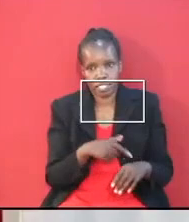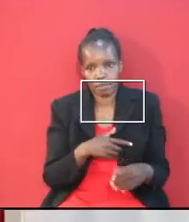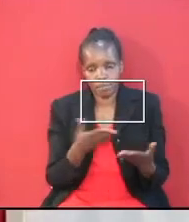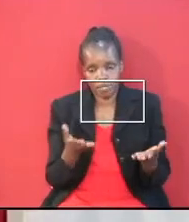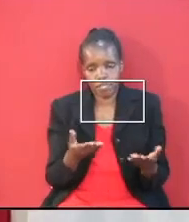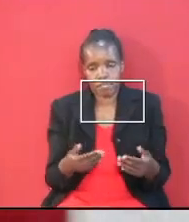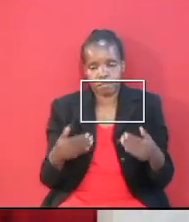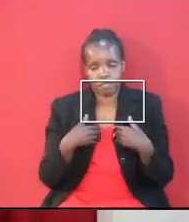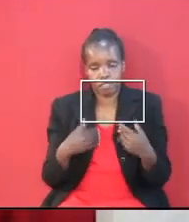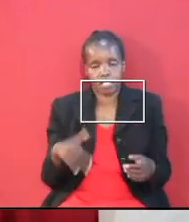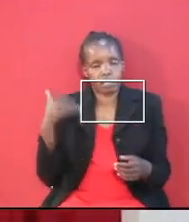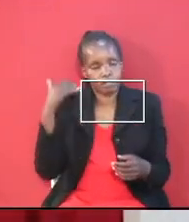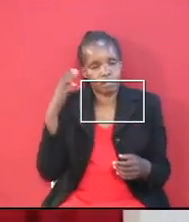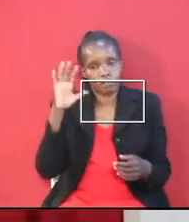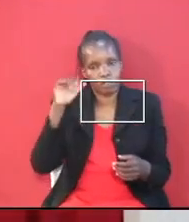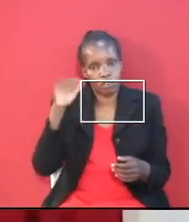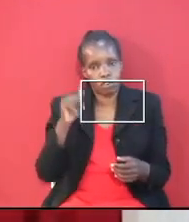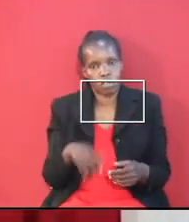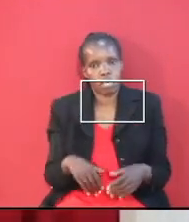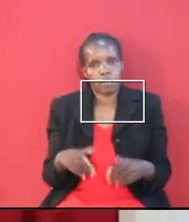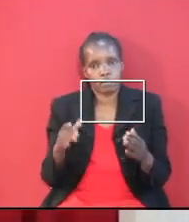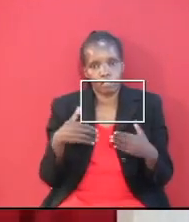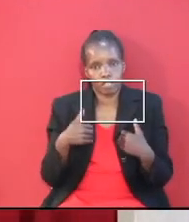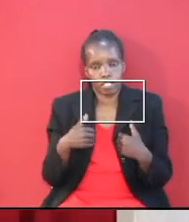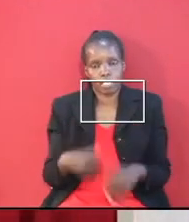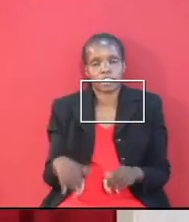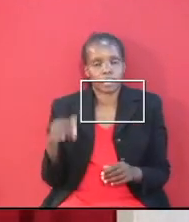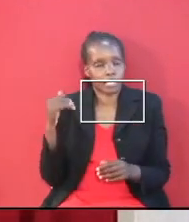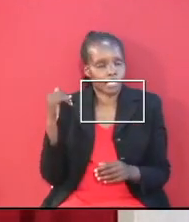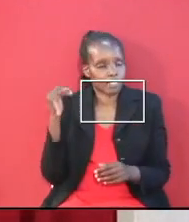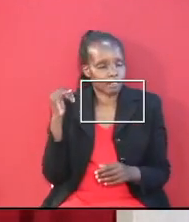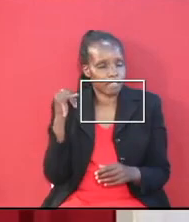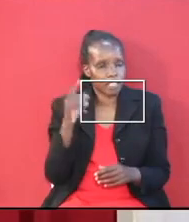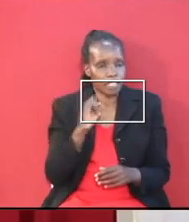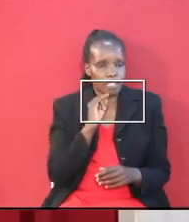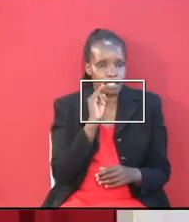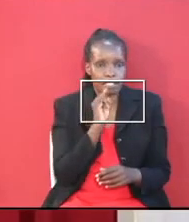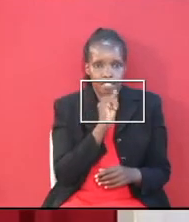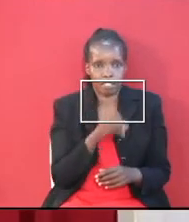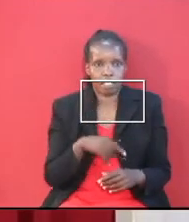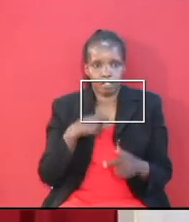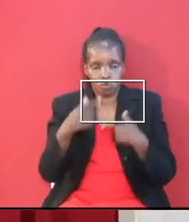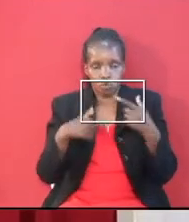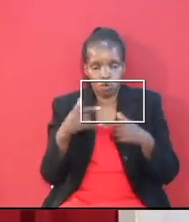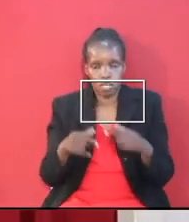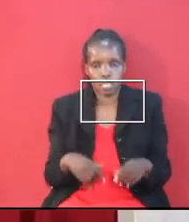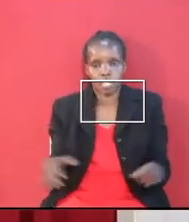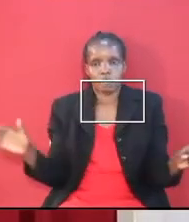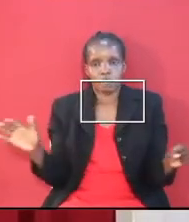received a call? Have you received the conditions, the instructions? Are you walking in the